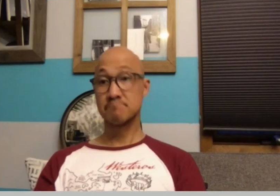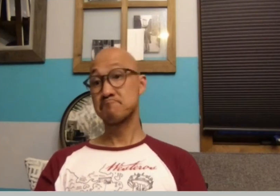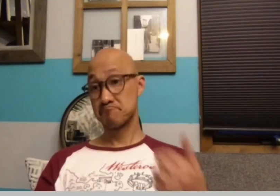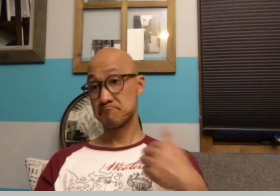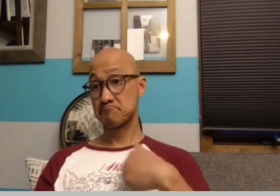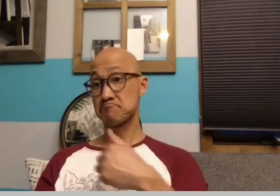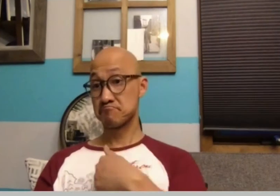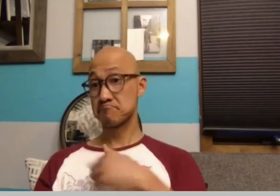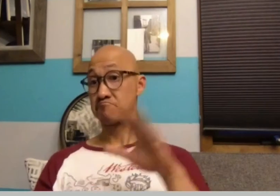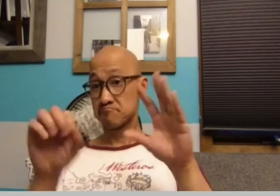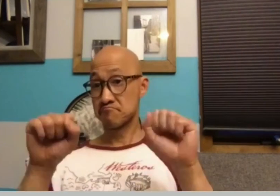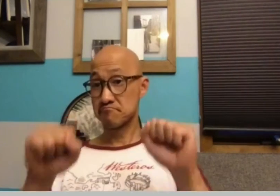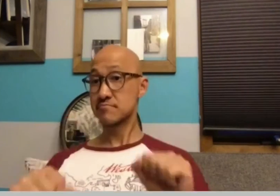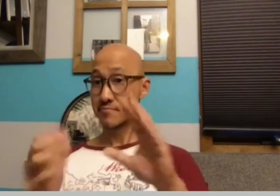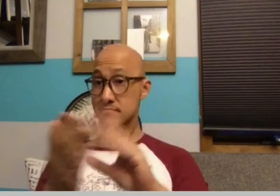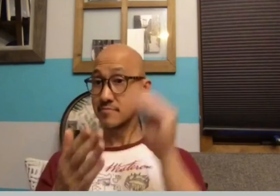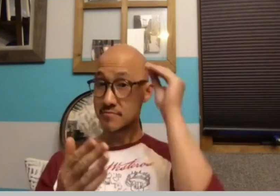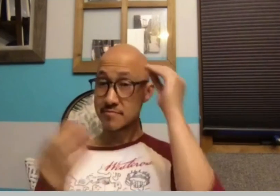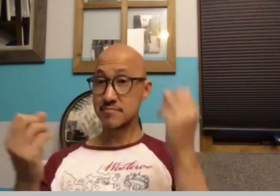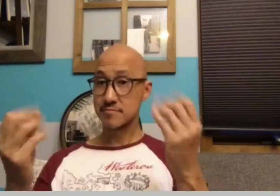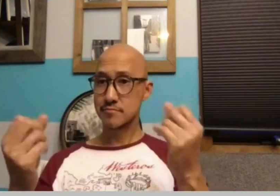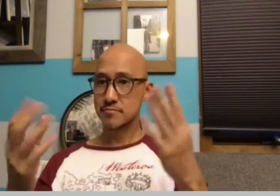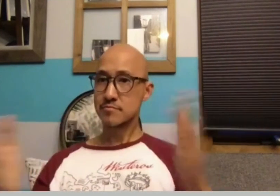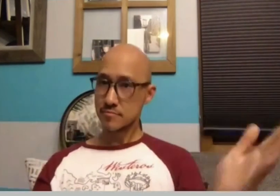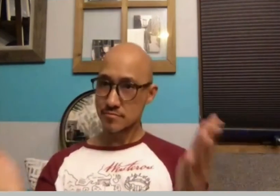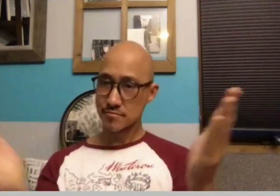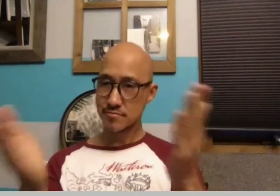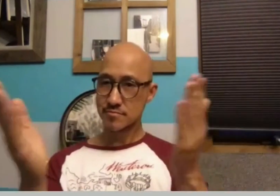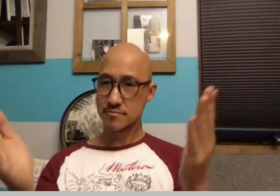to. So I just encourage you to take a snapshot of that